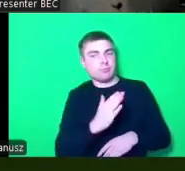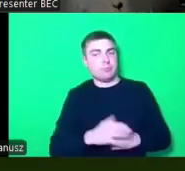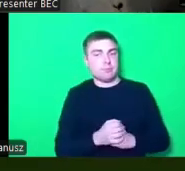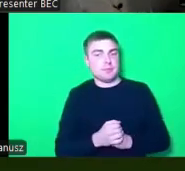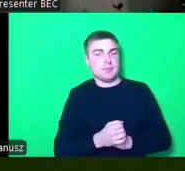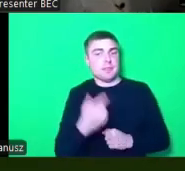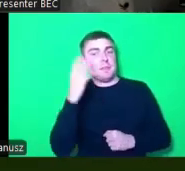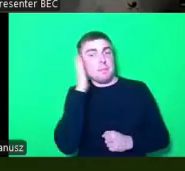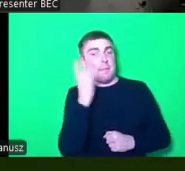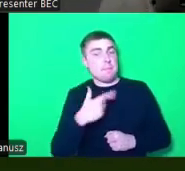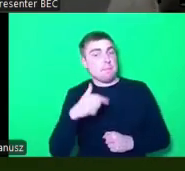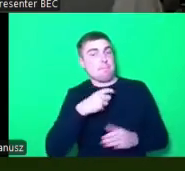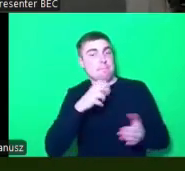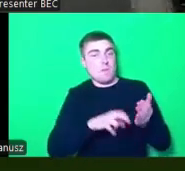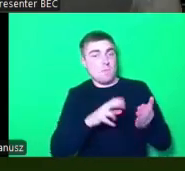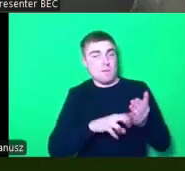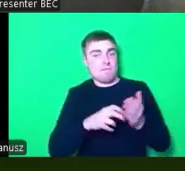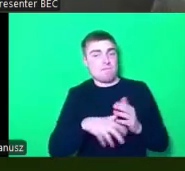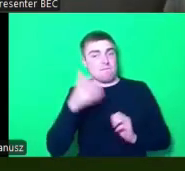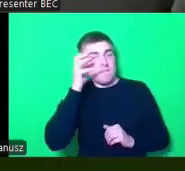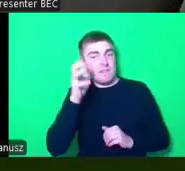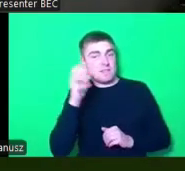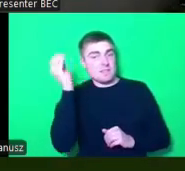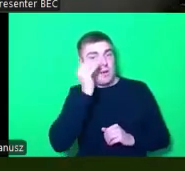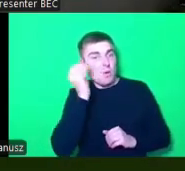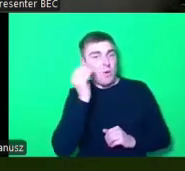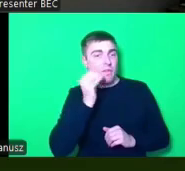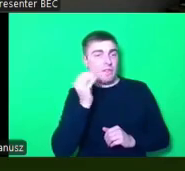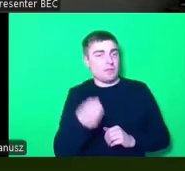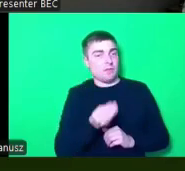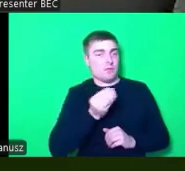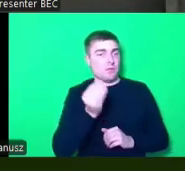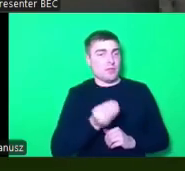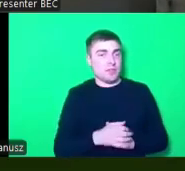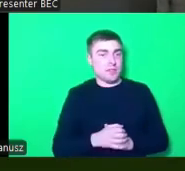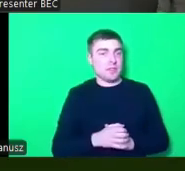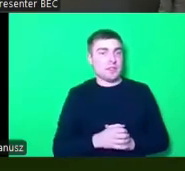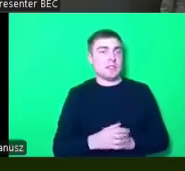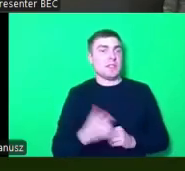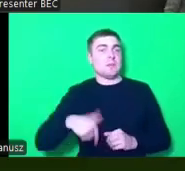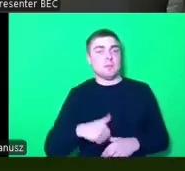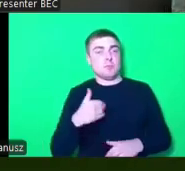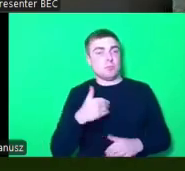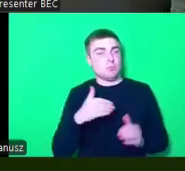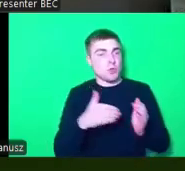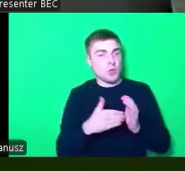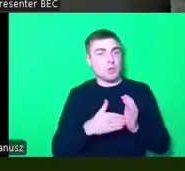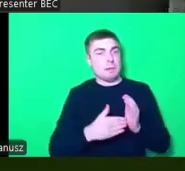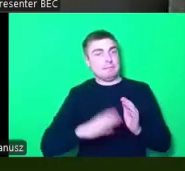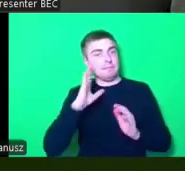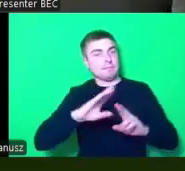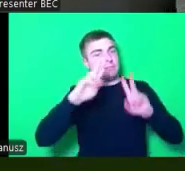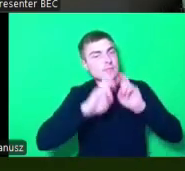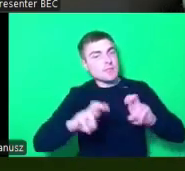And yeah, there has been a few studies saying, if you take a